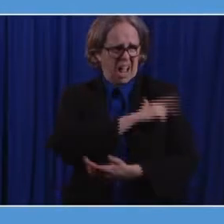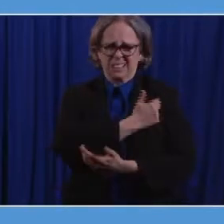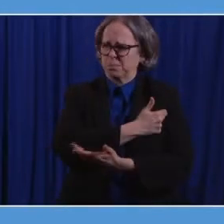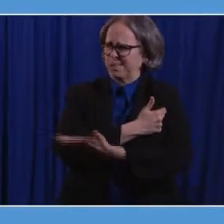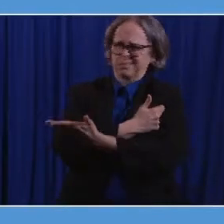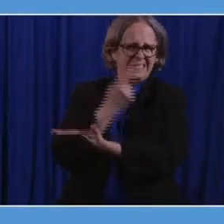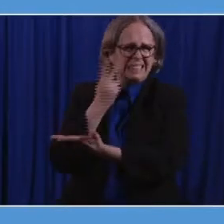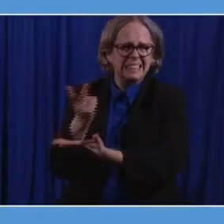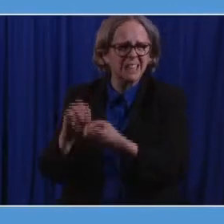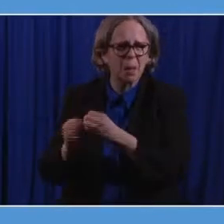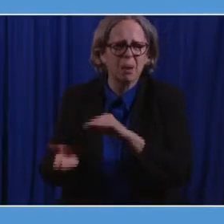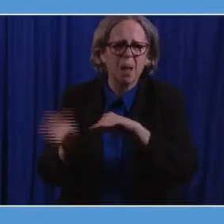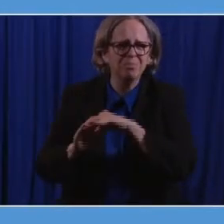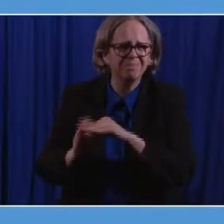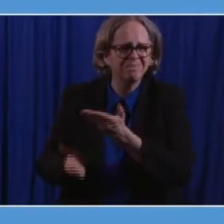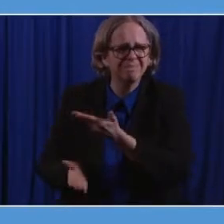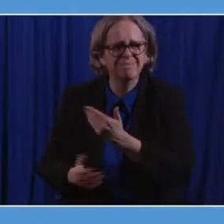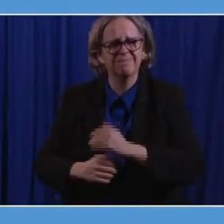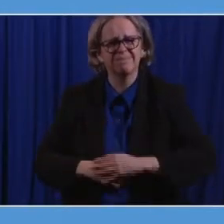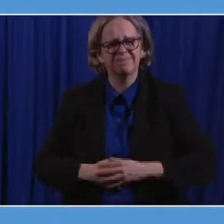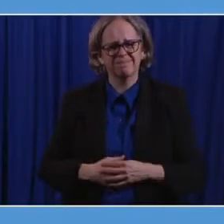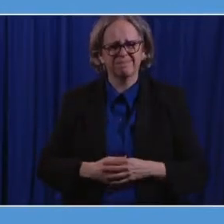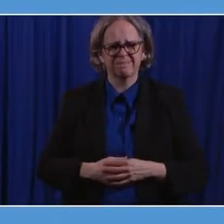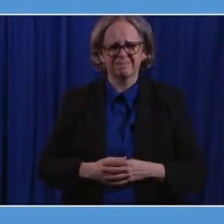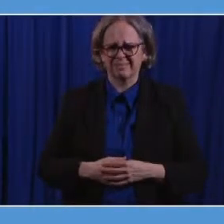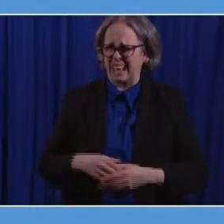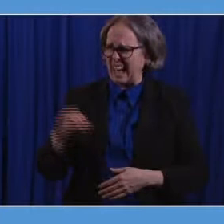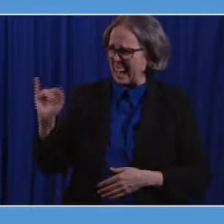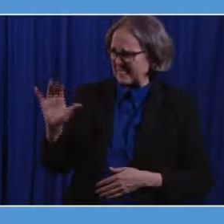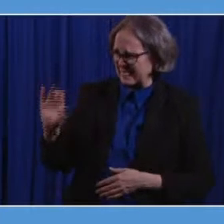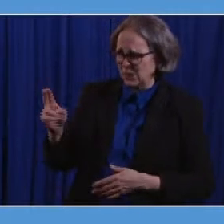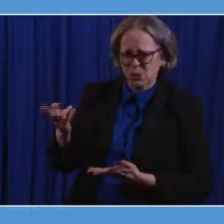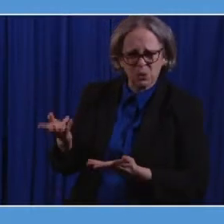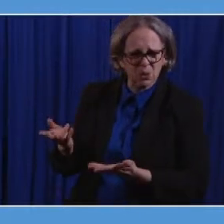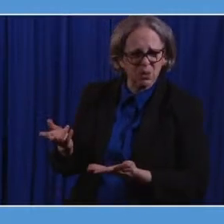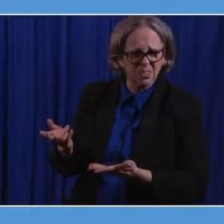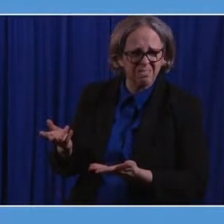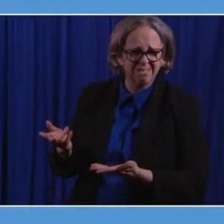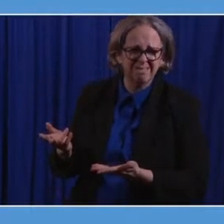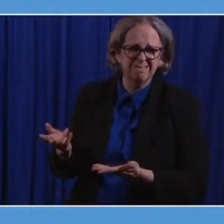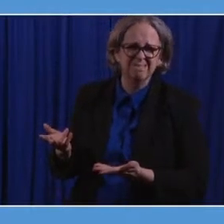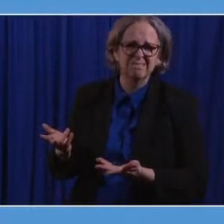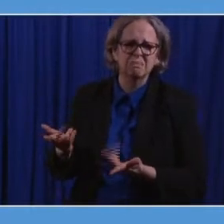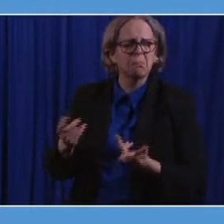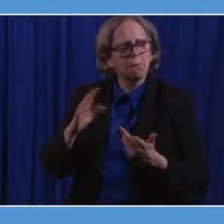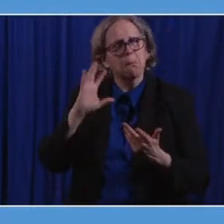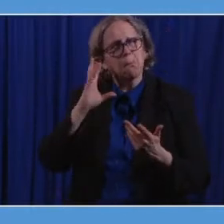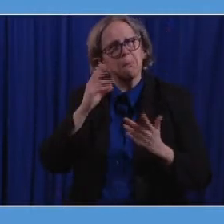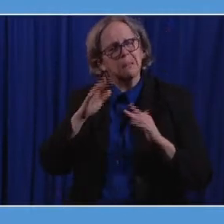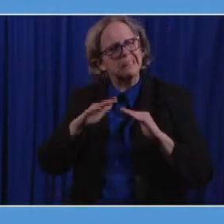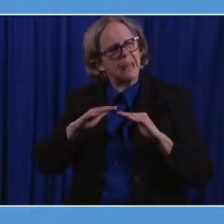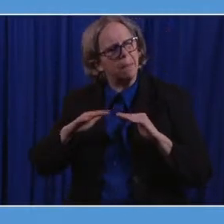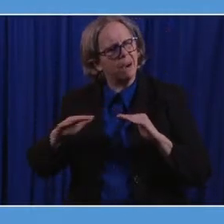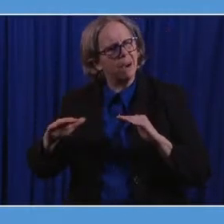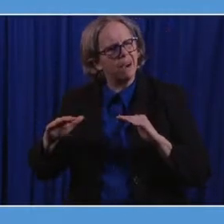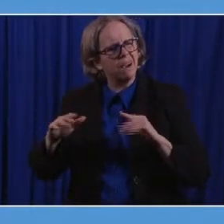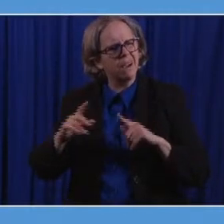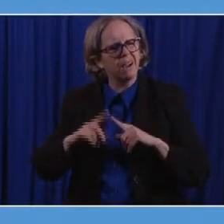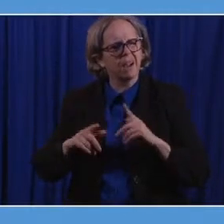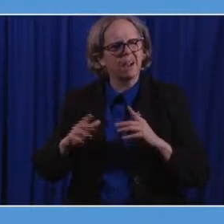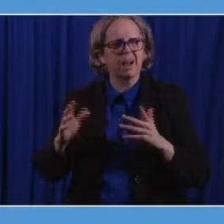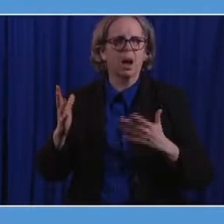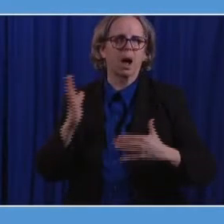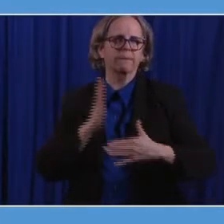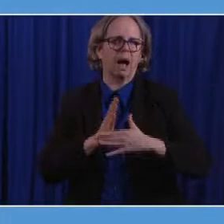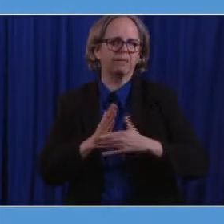above the average as well. ICU admissions are the same as the 21-day average. Eric, let's look at the next slide,